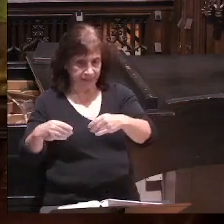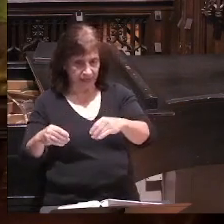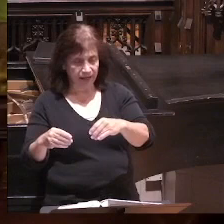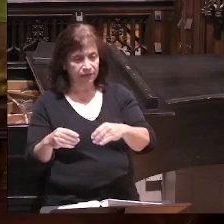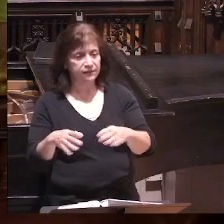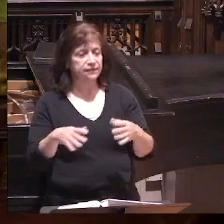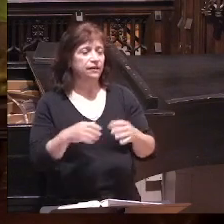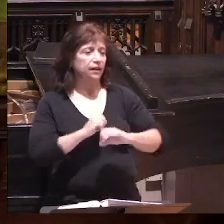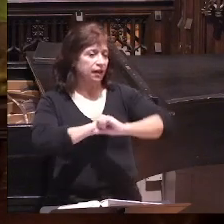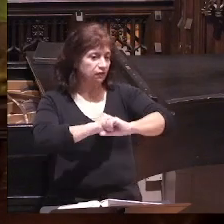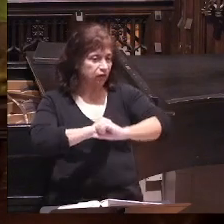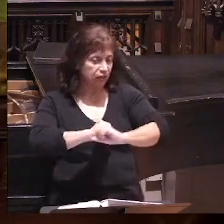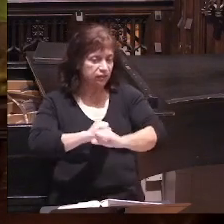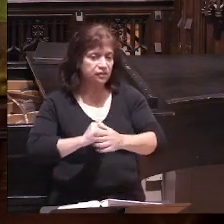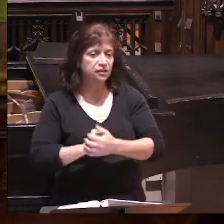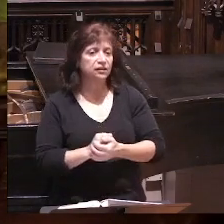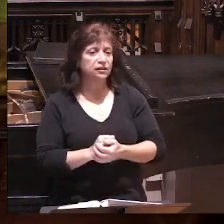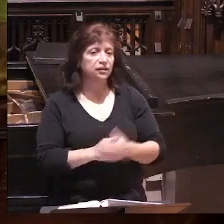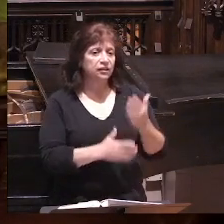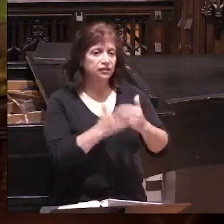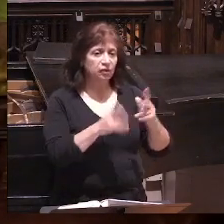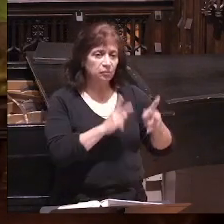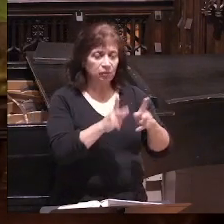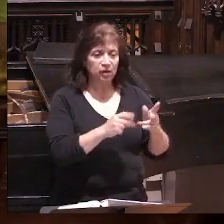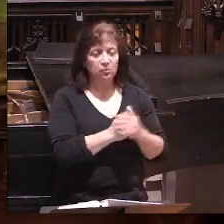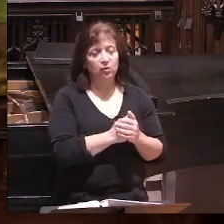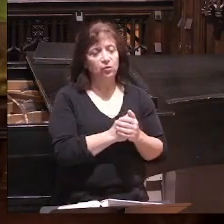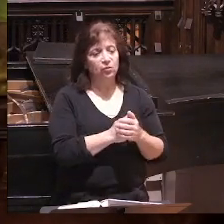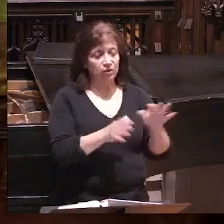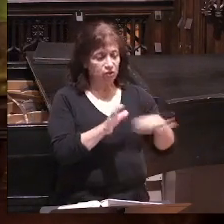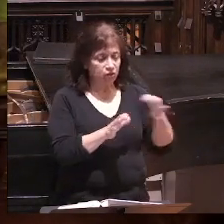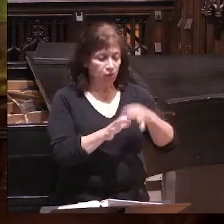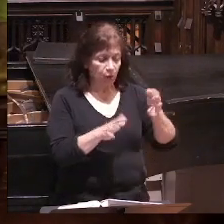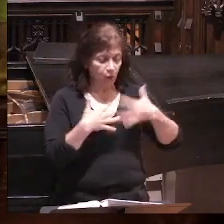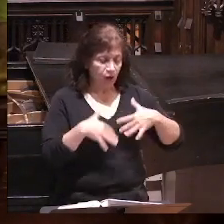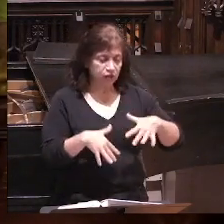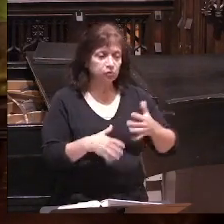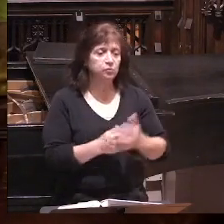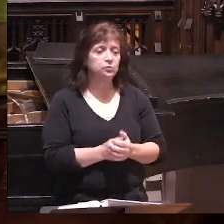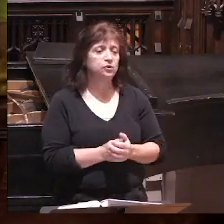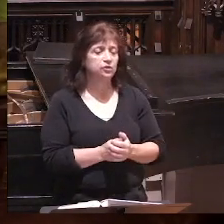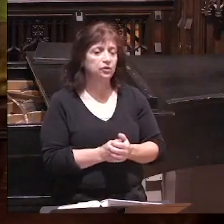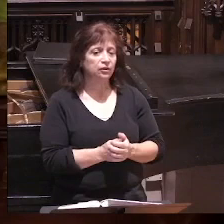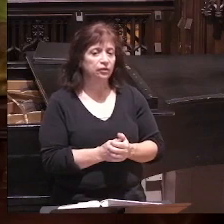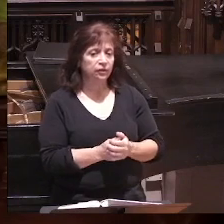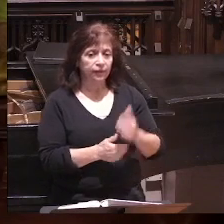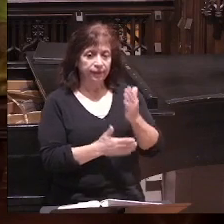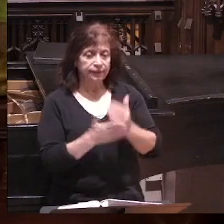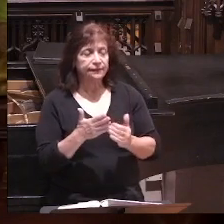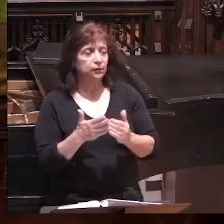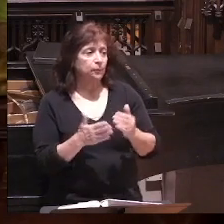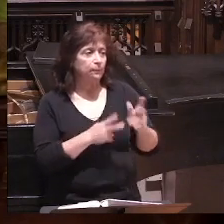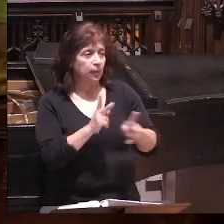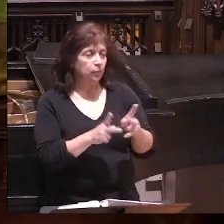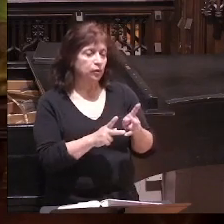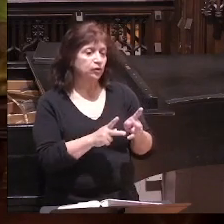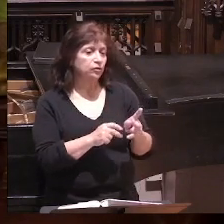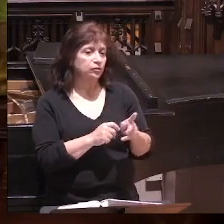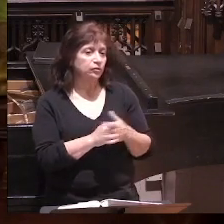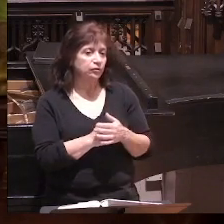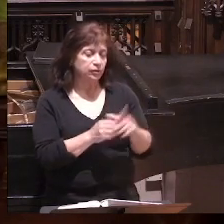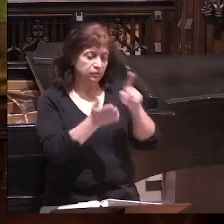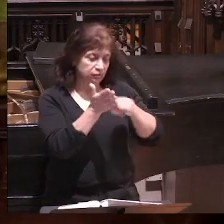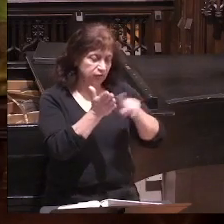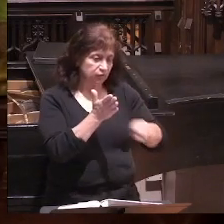and marketing. Those who sew costumes. And those who